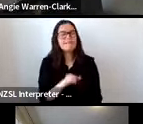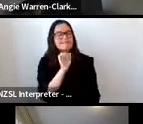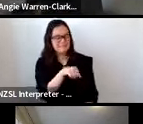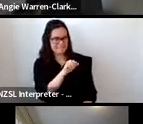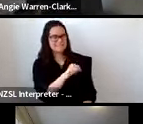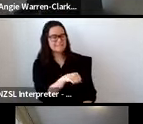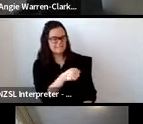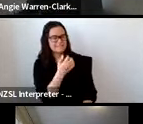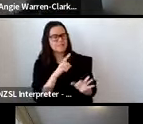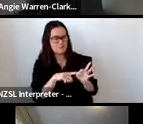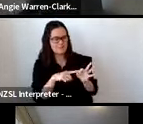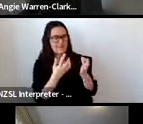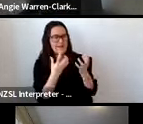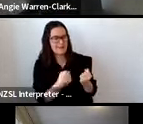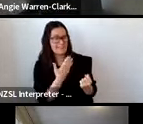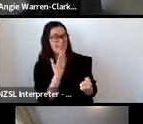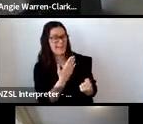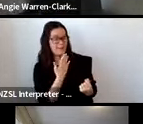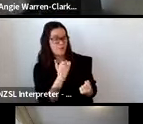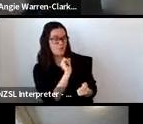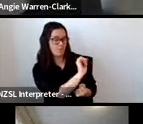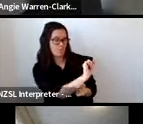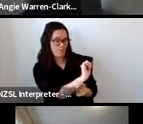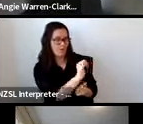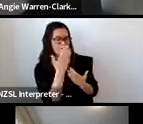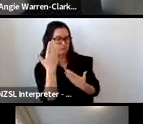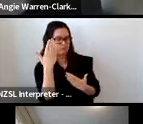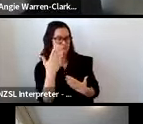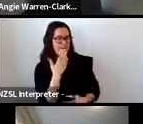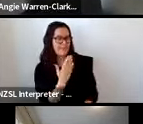submission. I